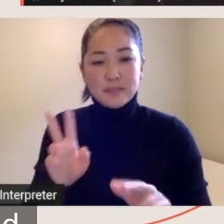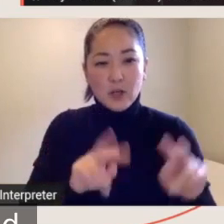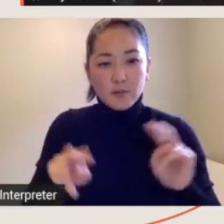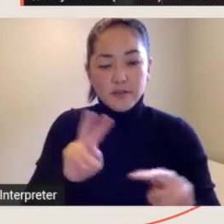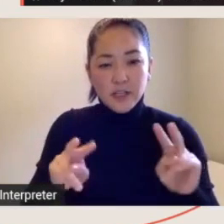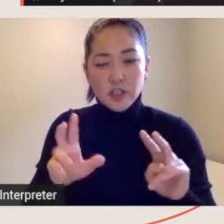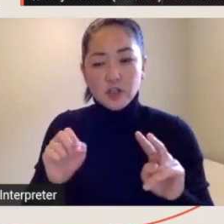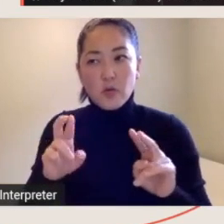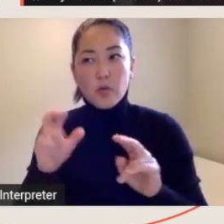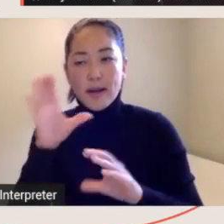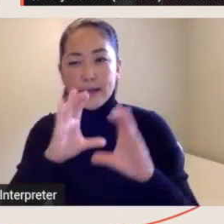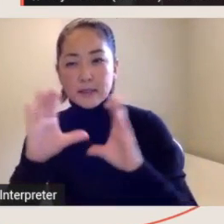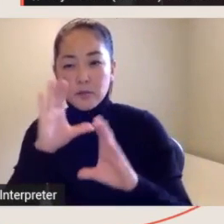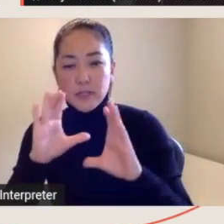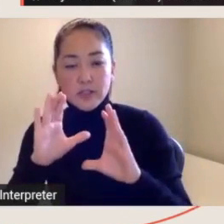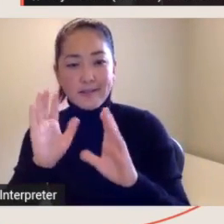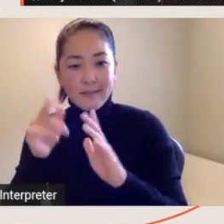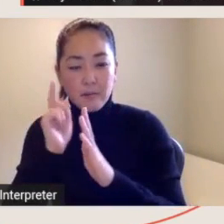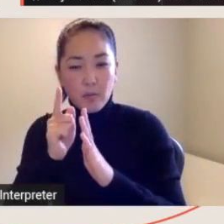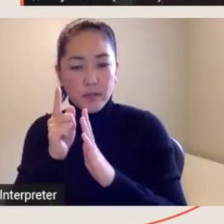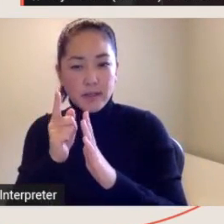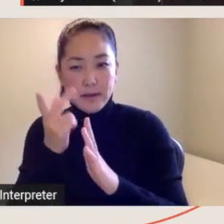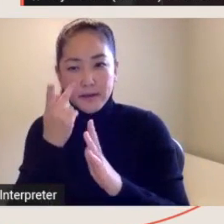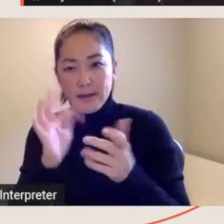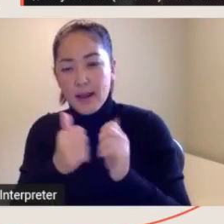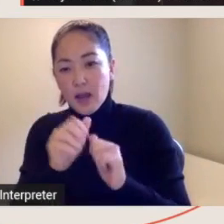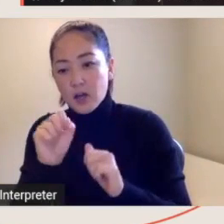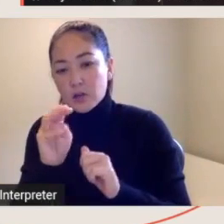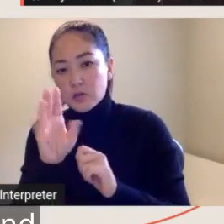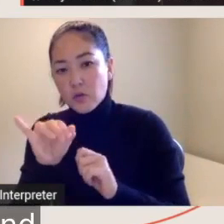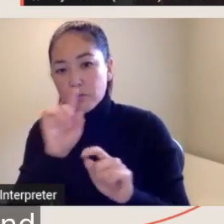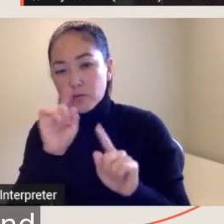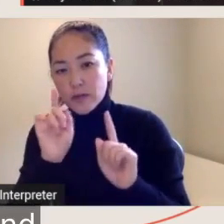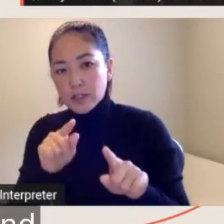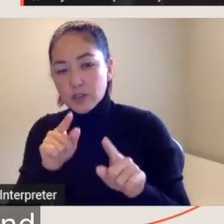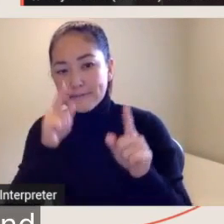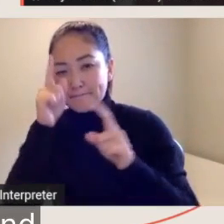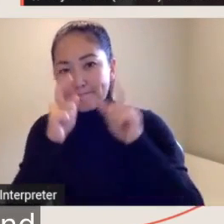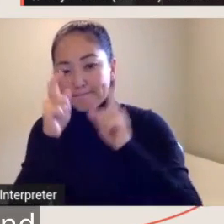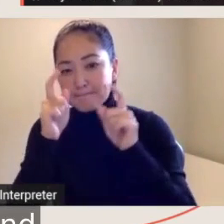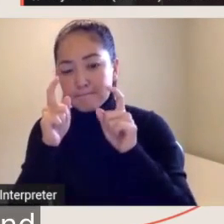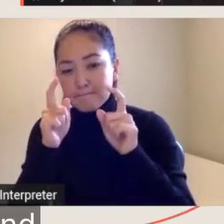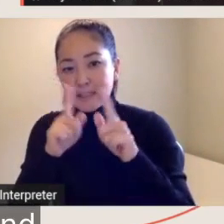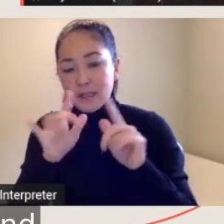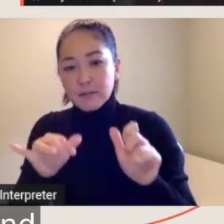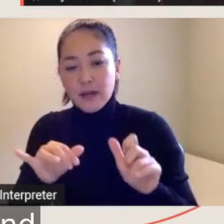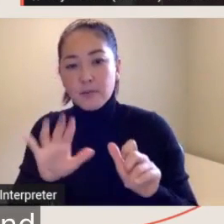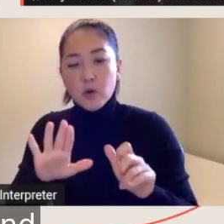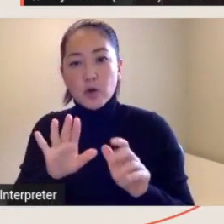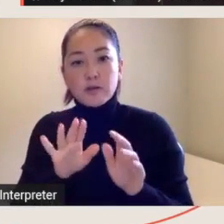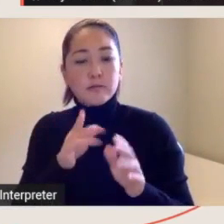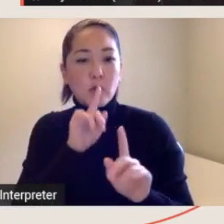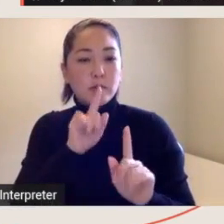exploration of that moment, to understand how Somi would react and how she would respond in these